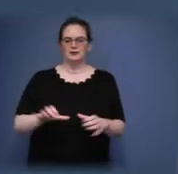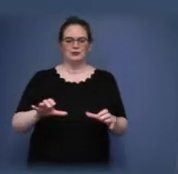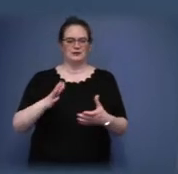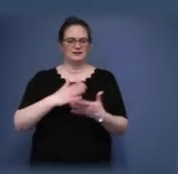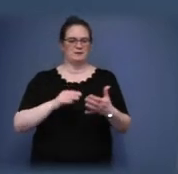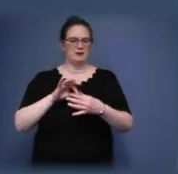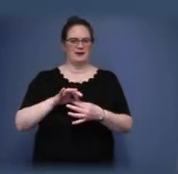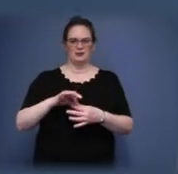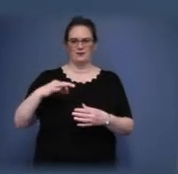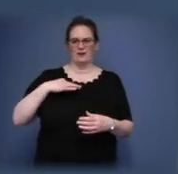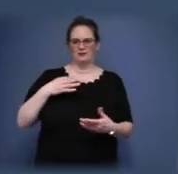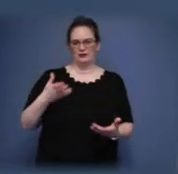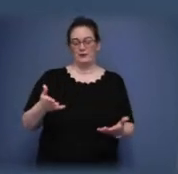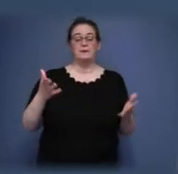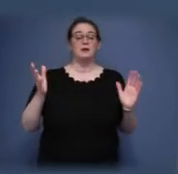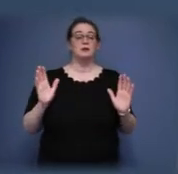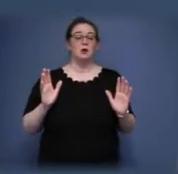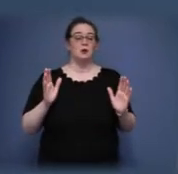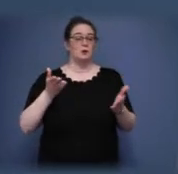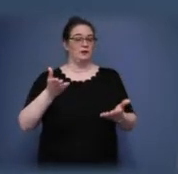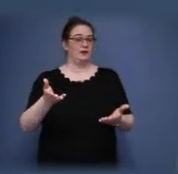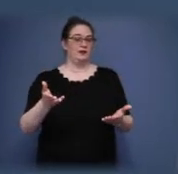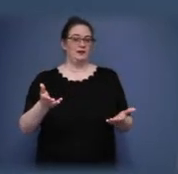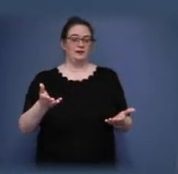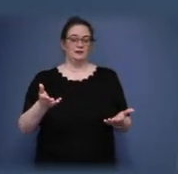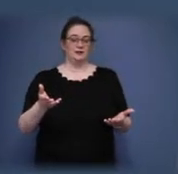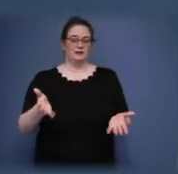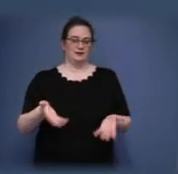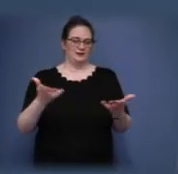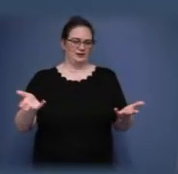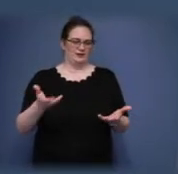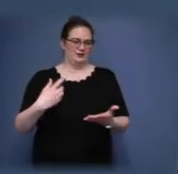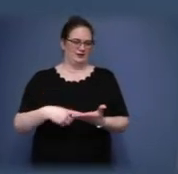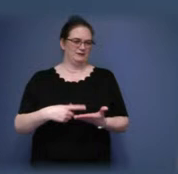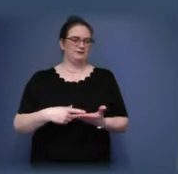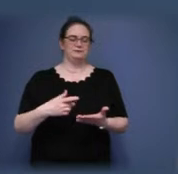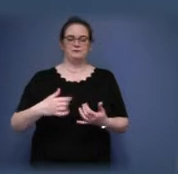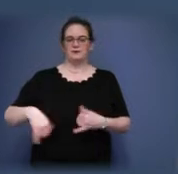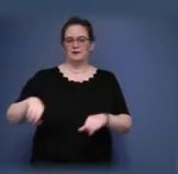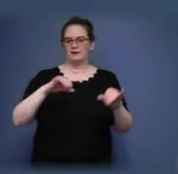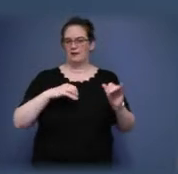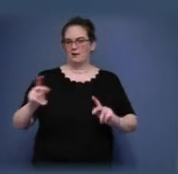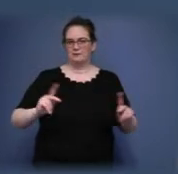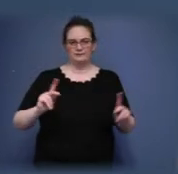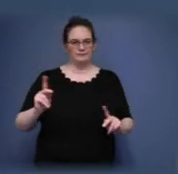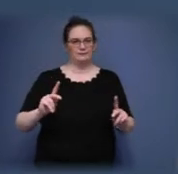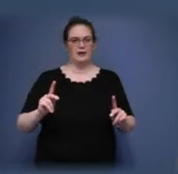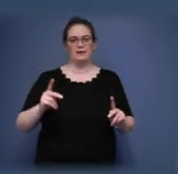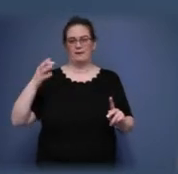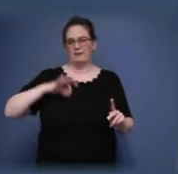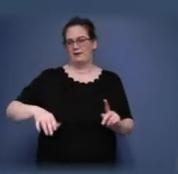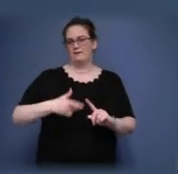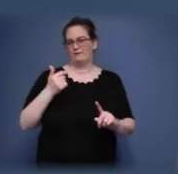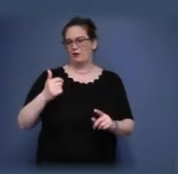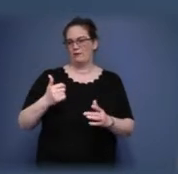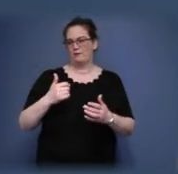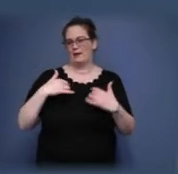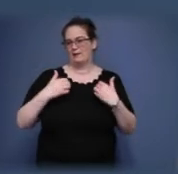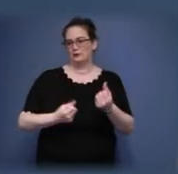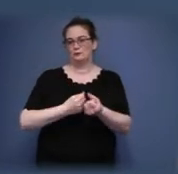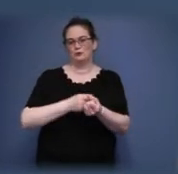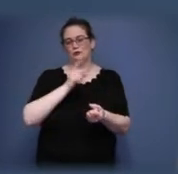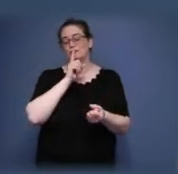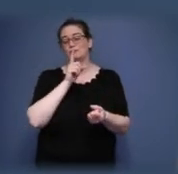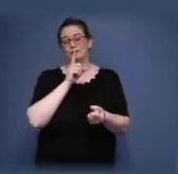for volunteering there. So this is just, and you kind of already went over it, common populations that benefit from animal support, which is